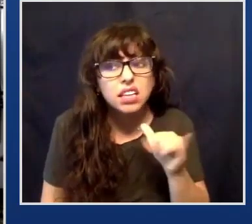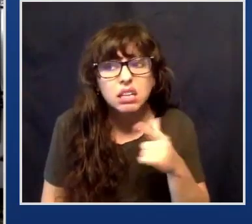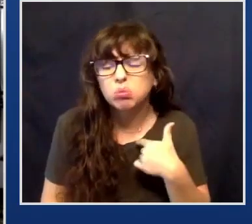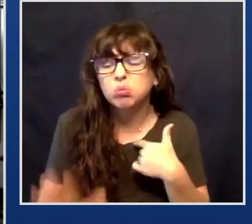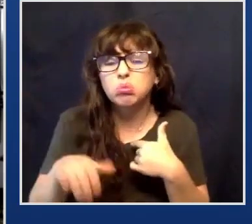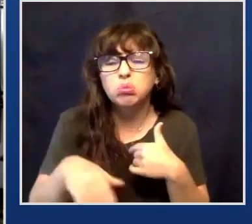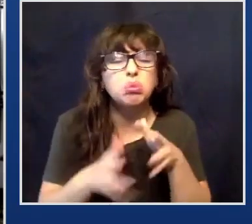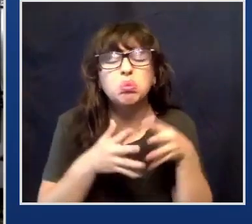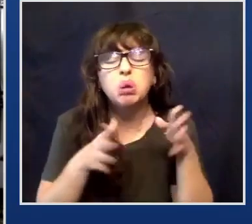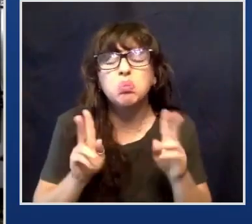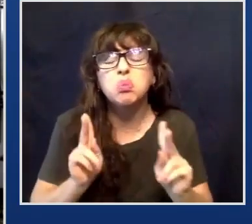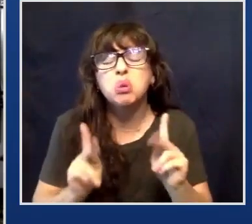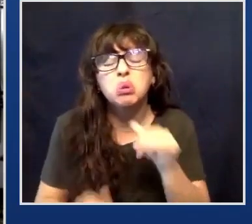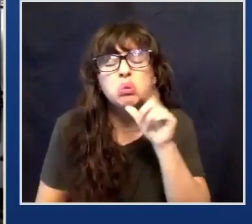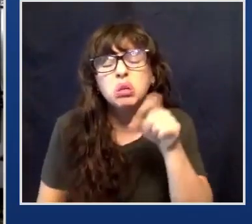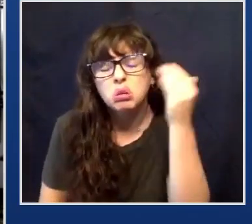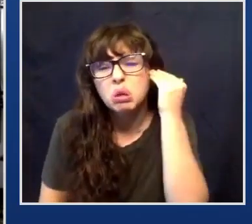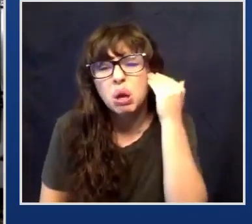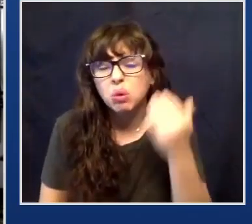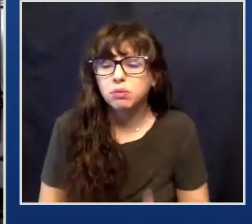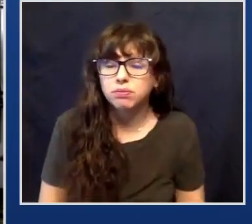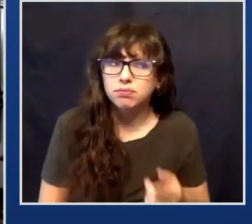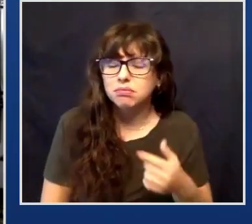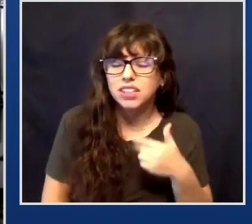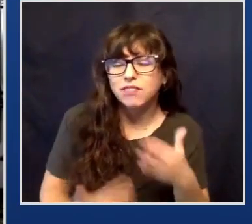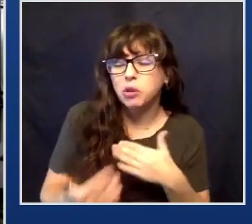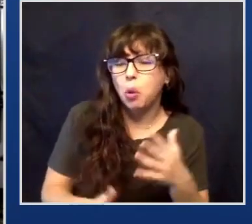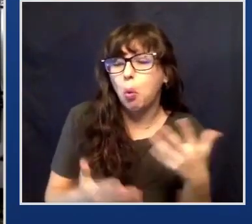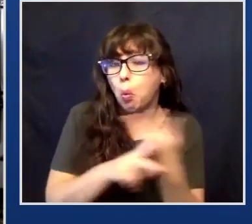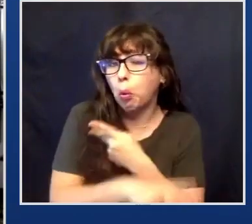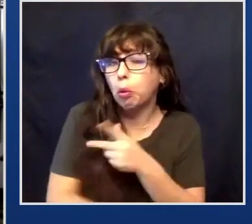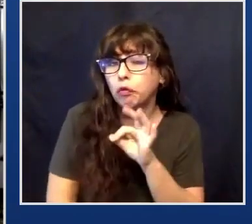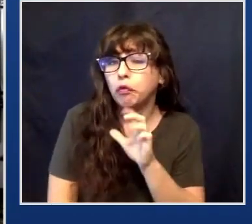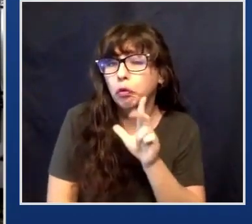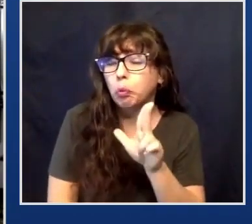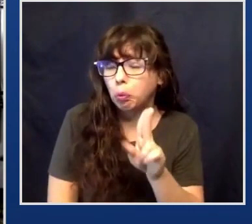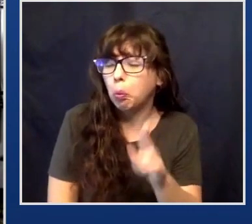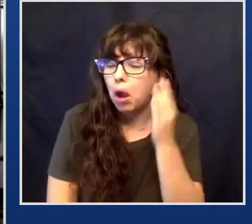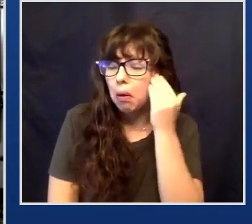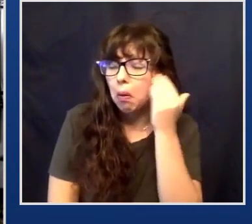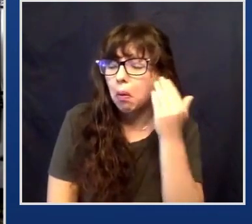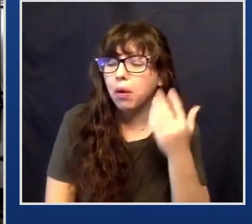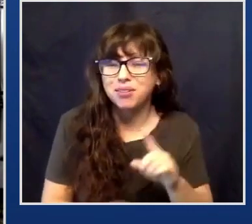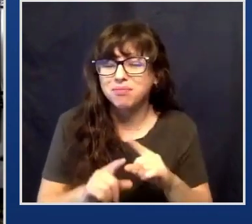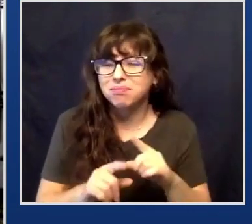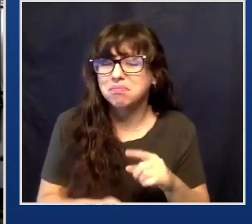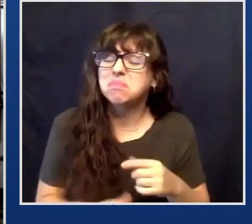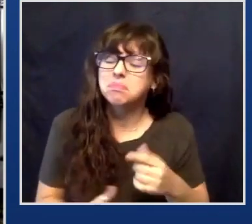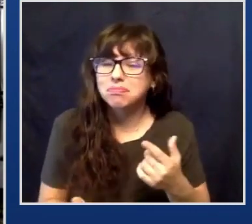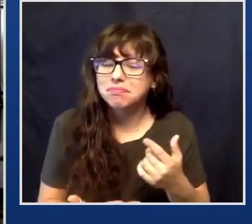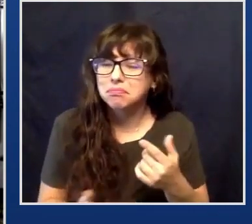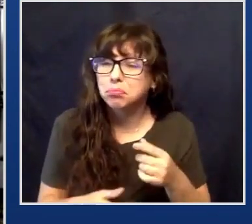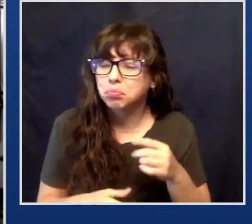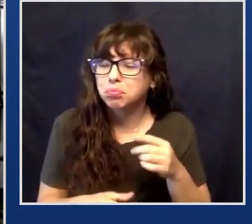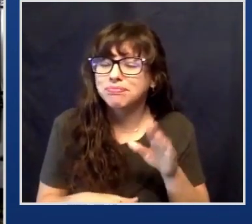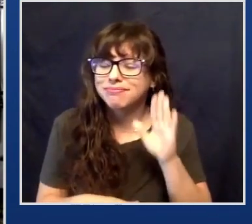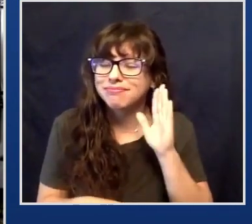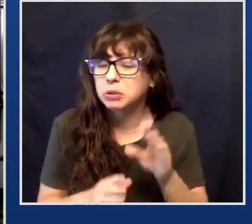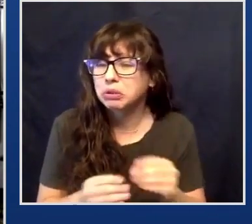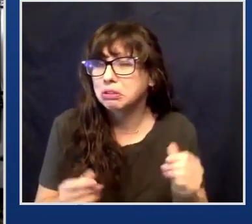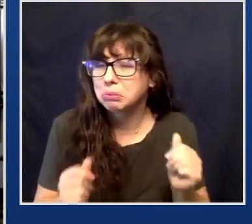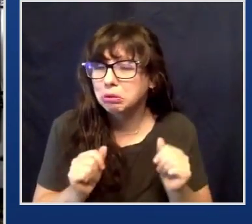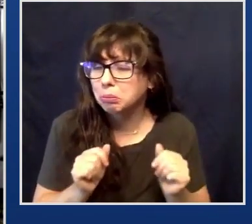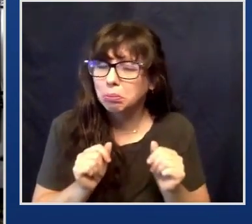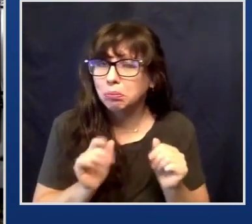He lied to the American people. He knew it wasn't going to disappear, but he kept telling us a miracle was coming. And